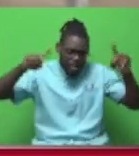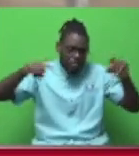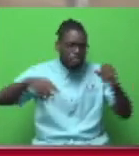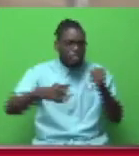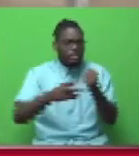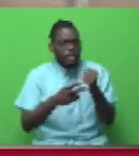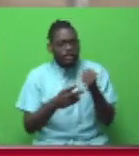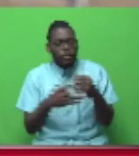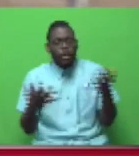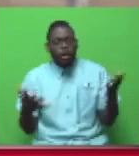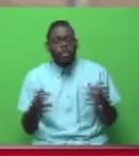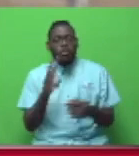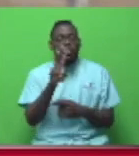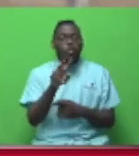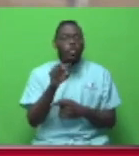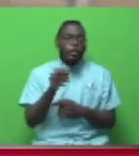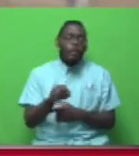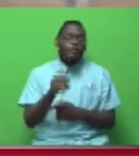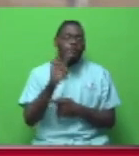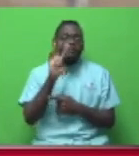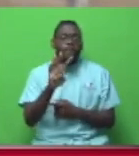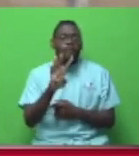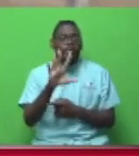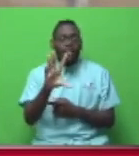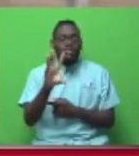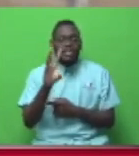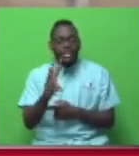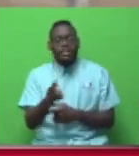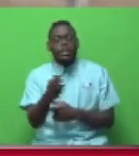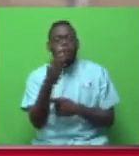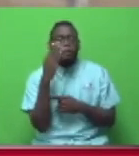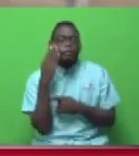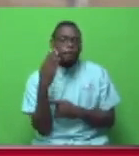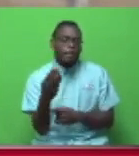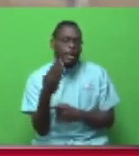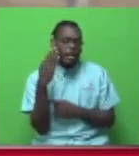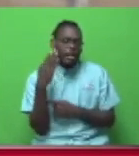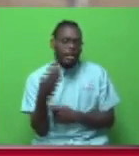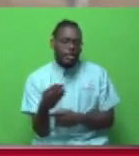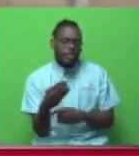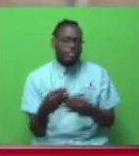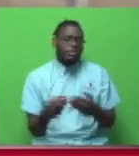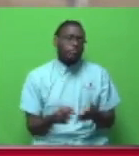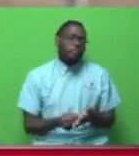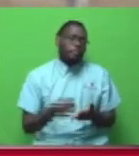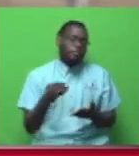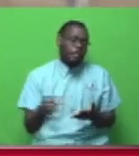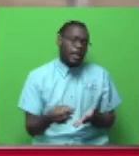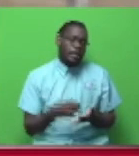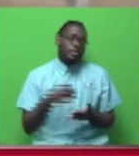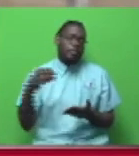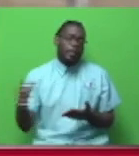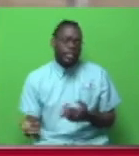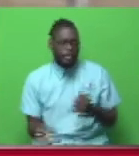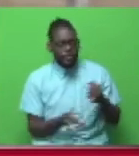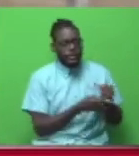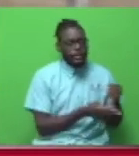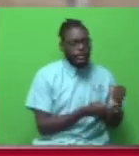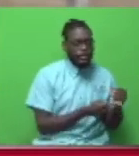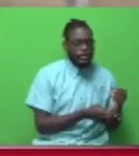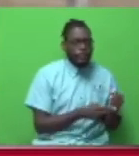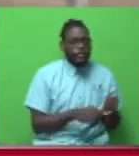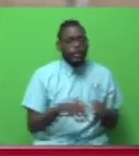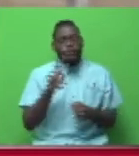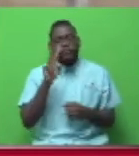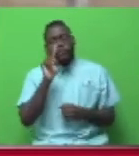2.456 billion in expenditure, 2.456 billion in expenditure, and listen, because